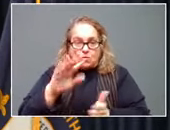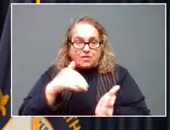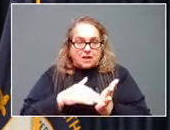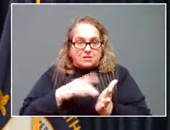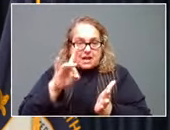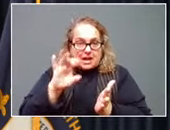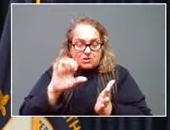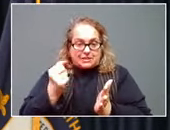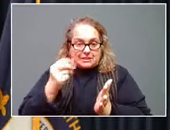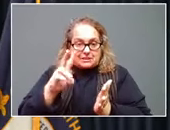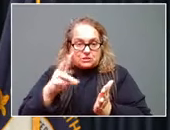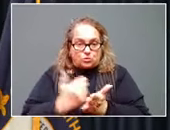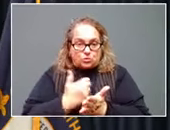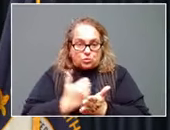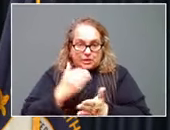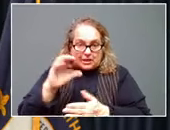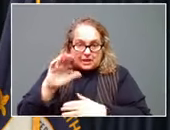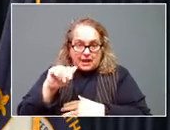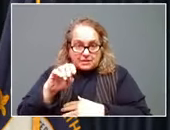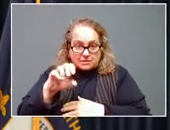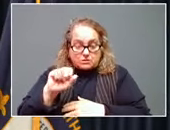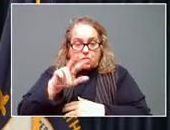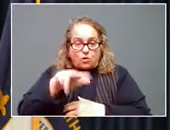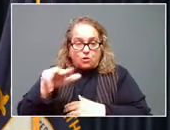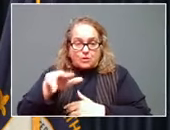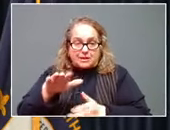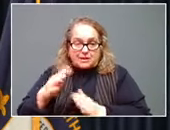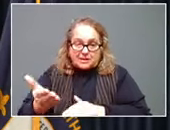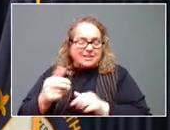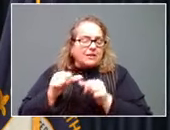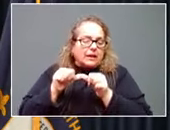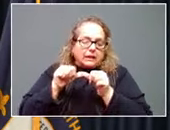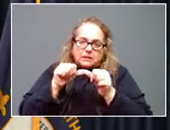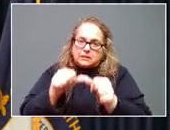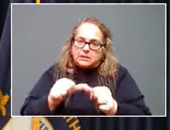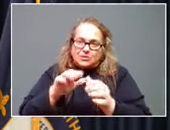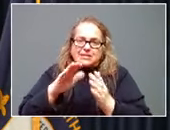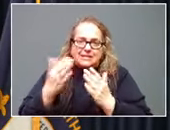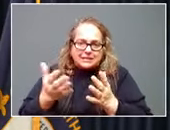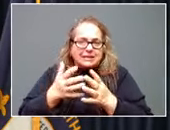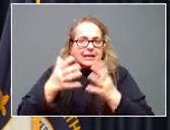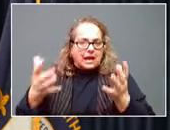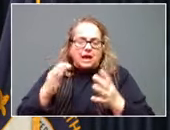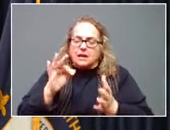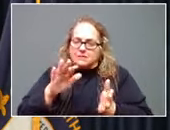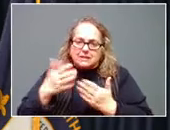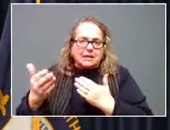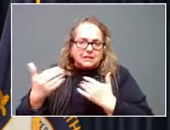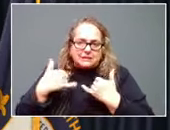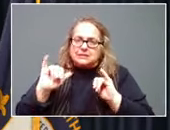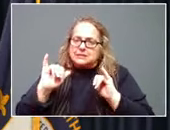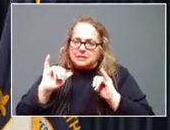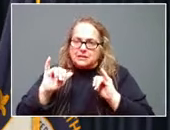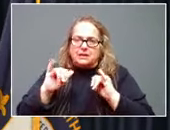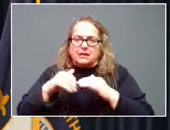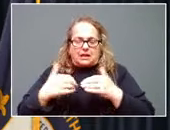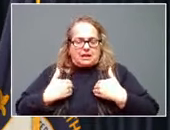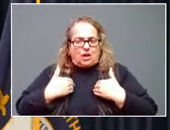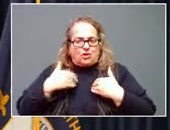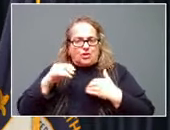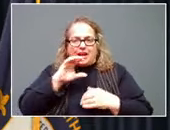4,816 new cases, 33 deaths. They continue to be a lot of deaths in some younger age